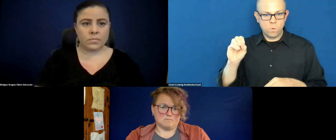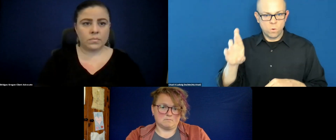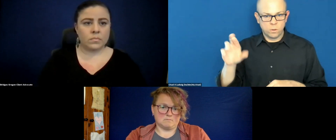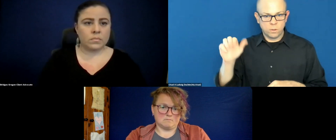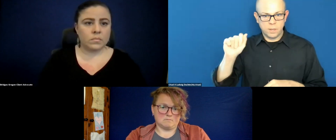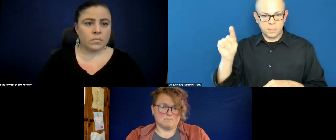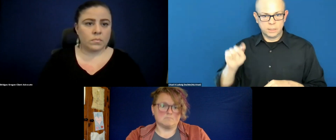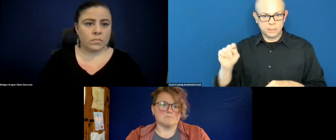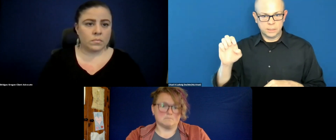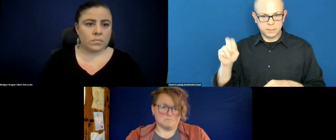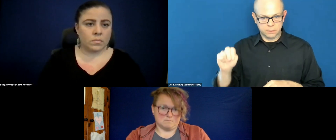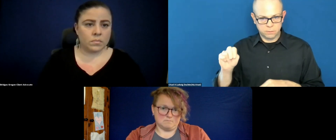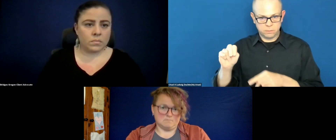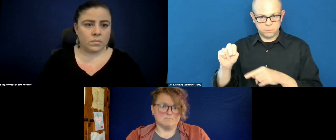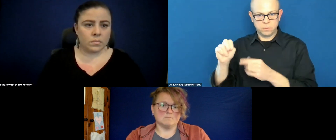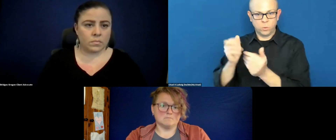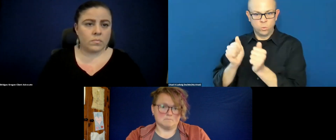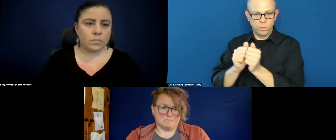another advocate